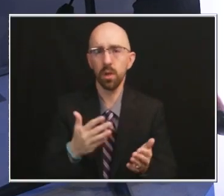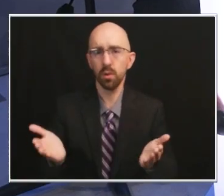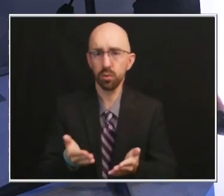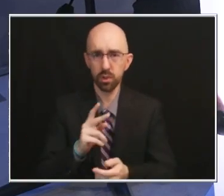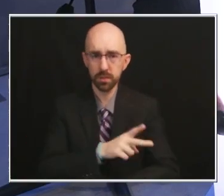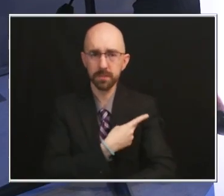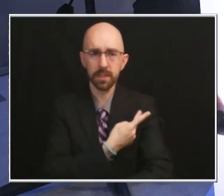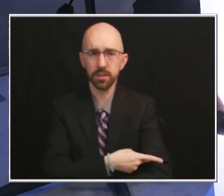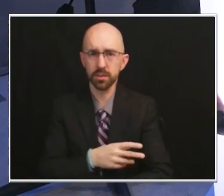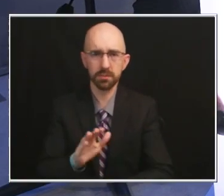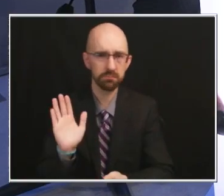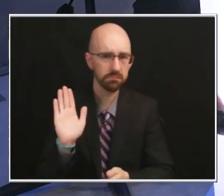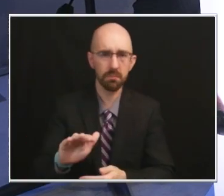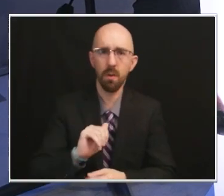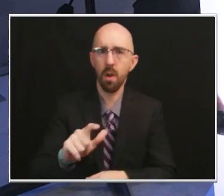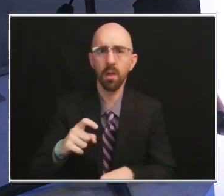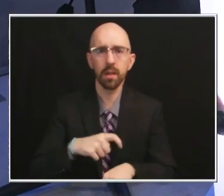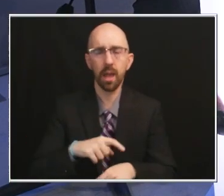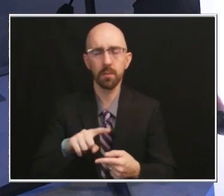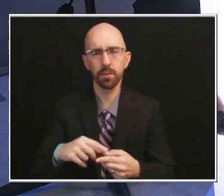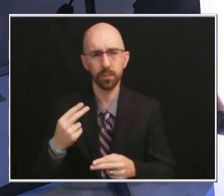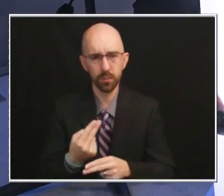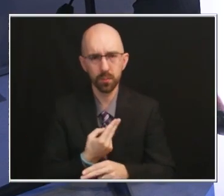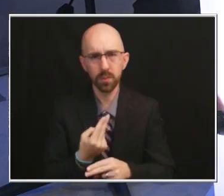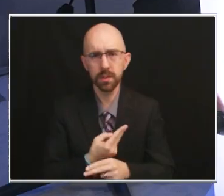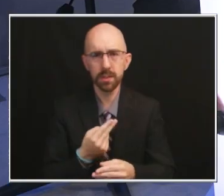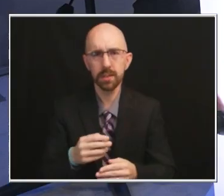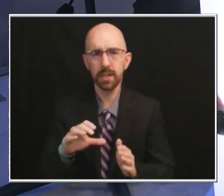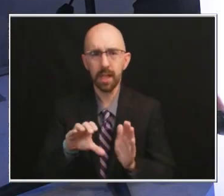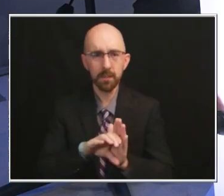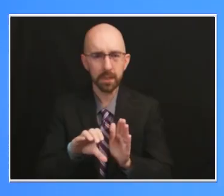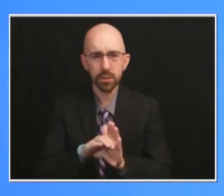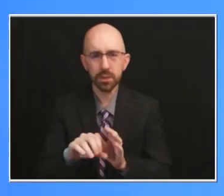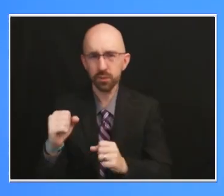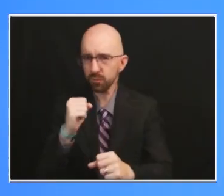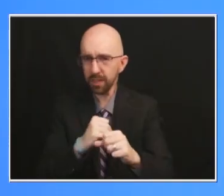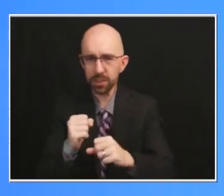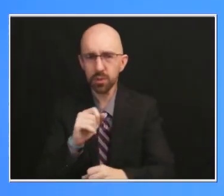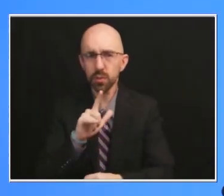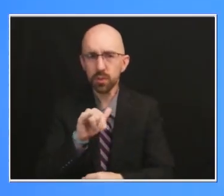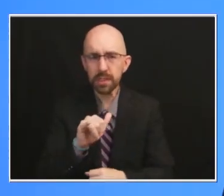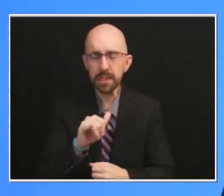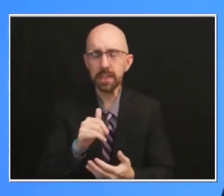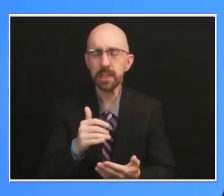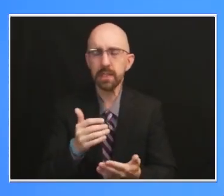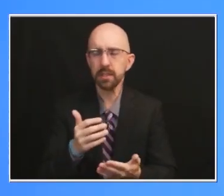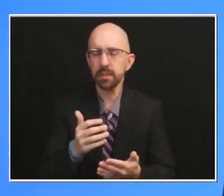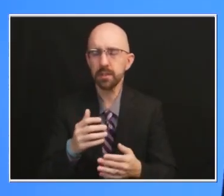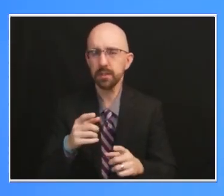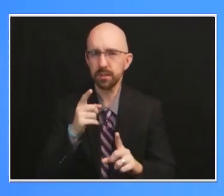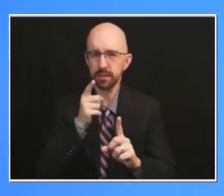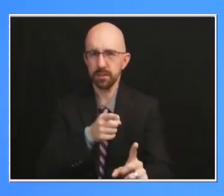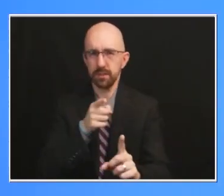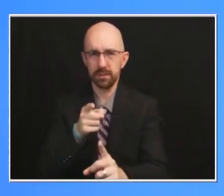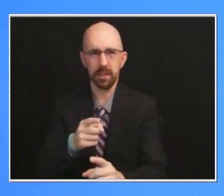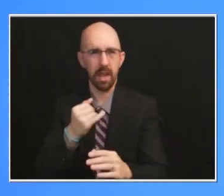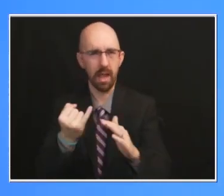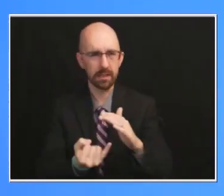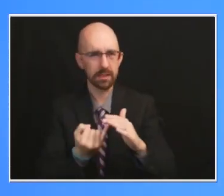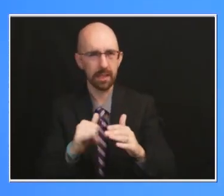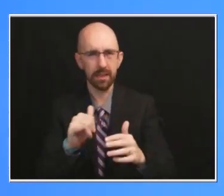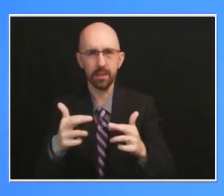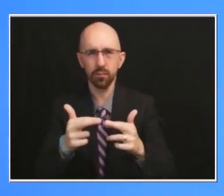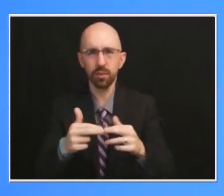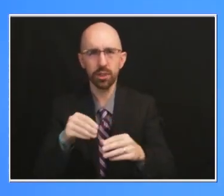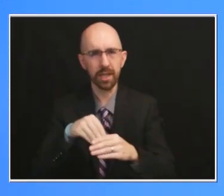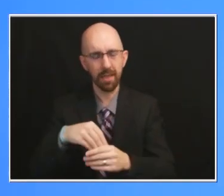the time to utilize imagery strategies and really isolate these regions in their head so